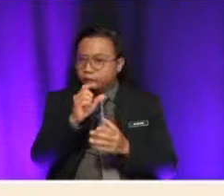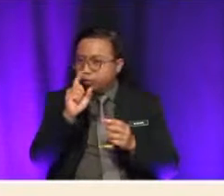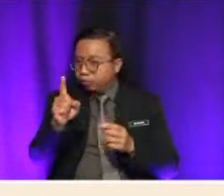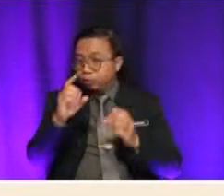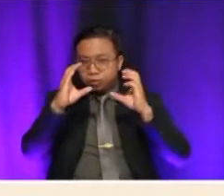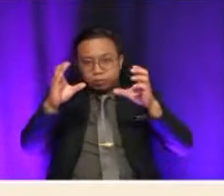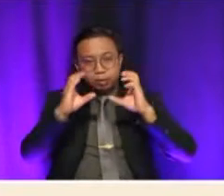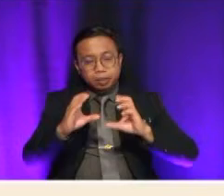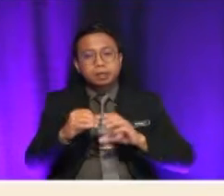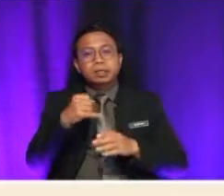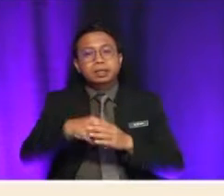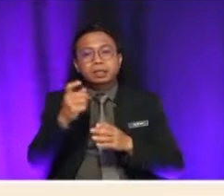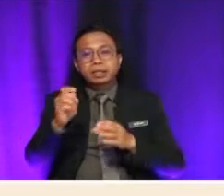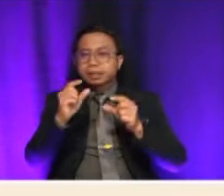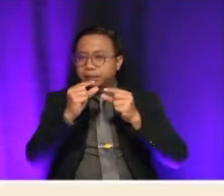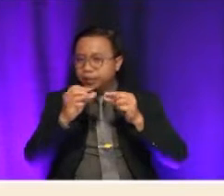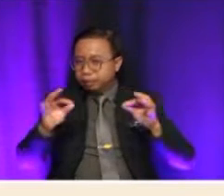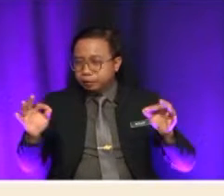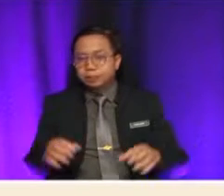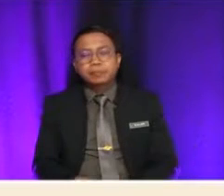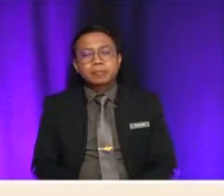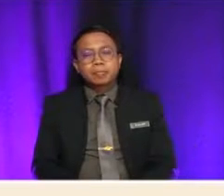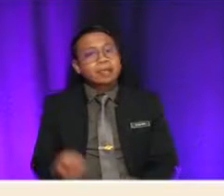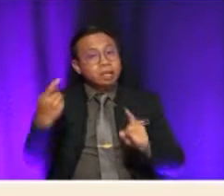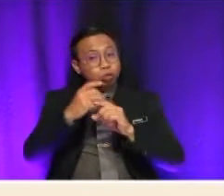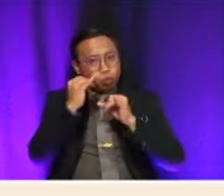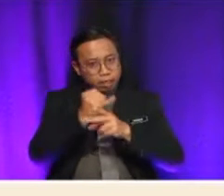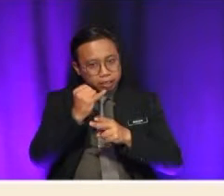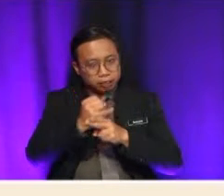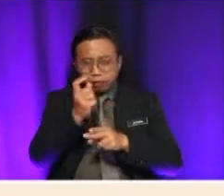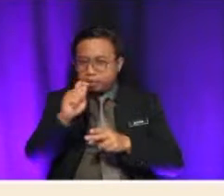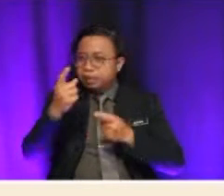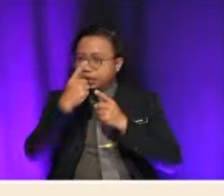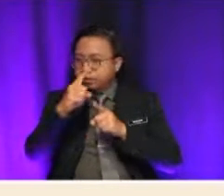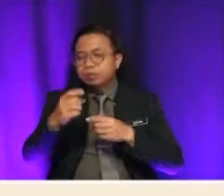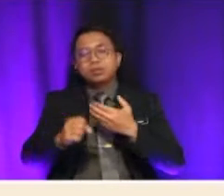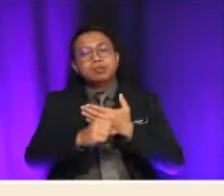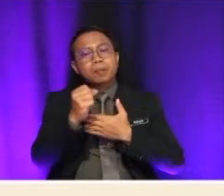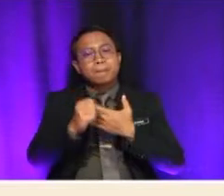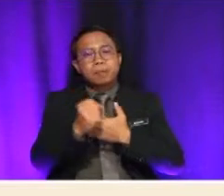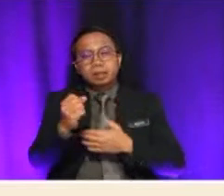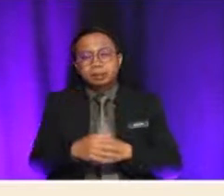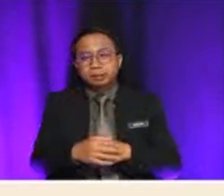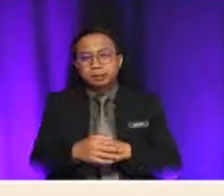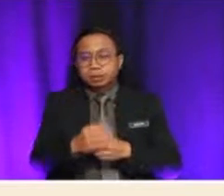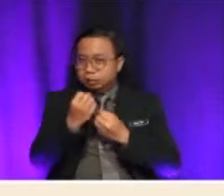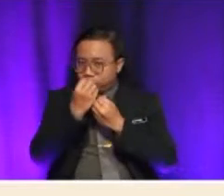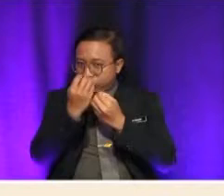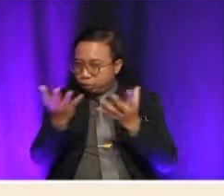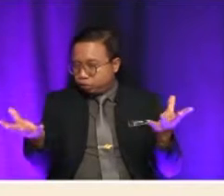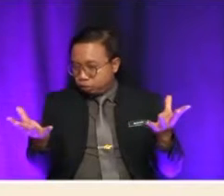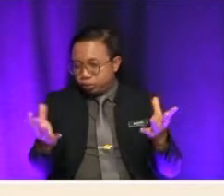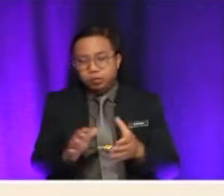introductory paragraph in the text. So now, to identify the answers, it's very simple. Now, in the introduction, if you see the